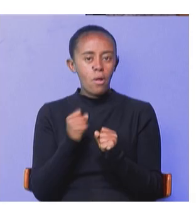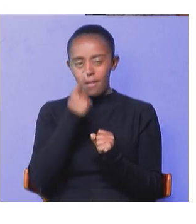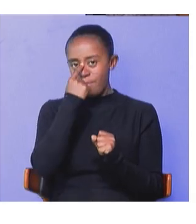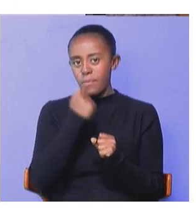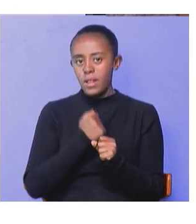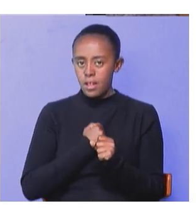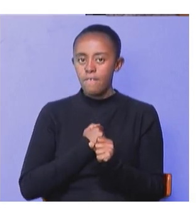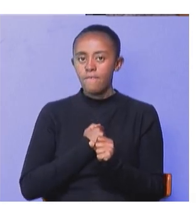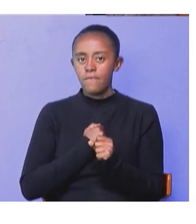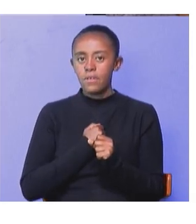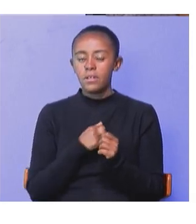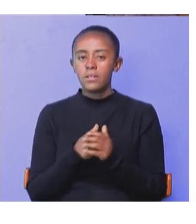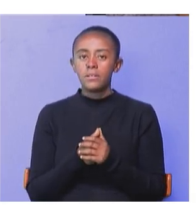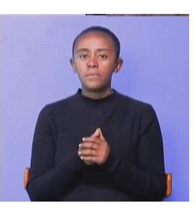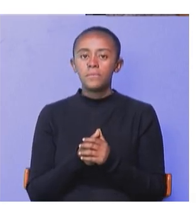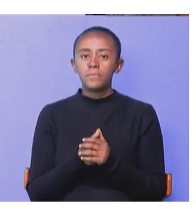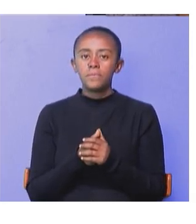believe